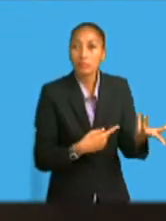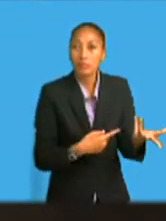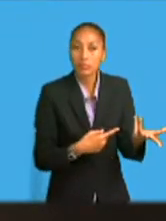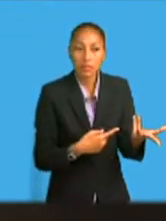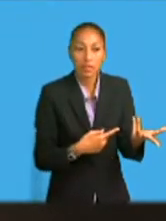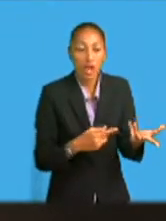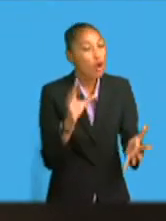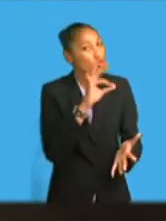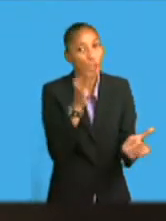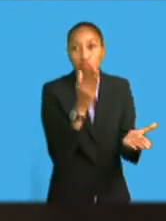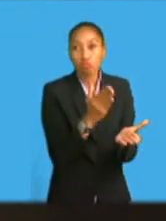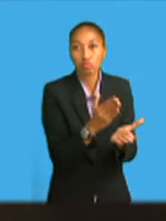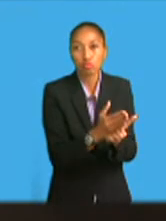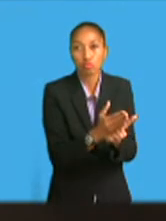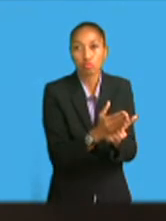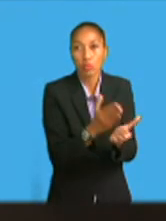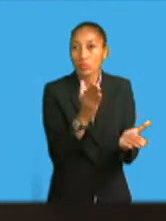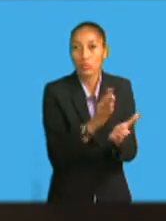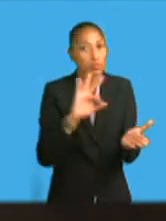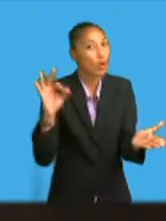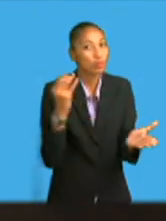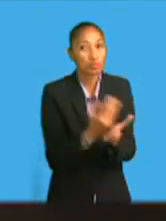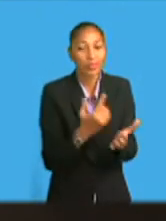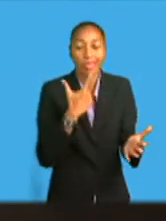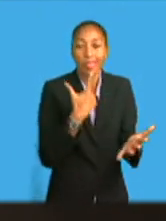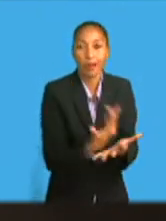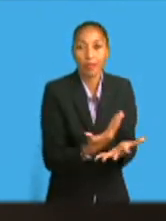on untrue facts.